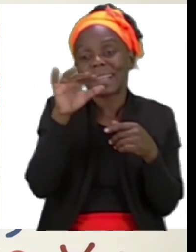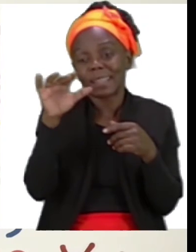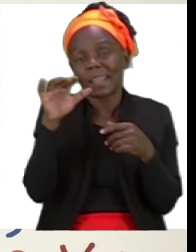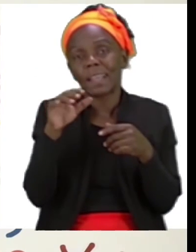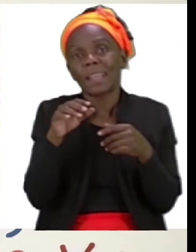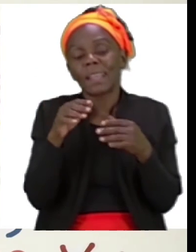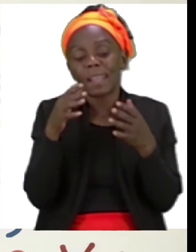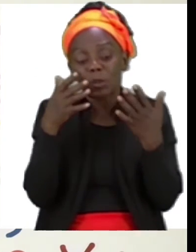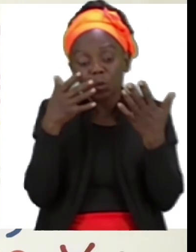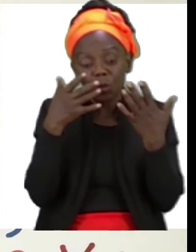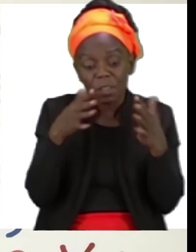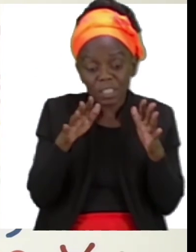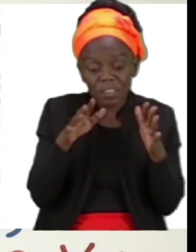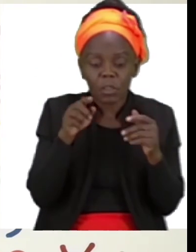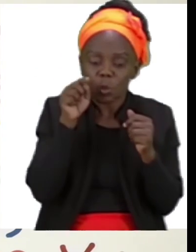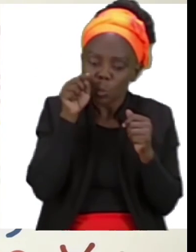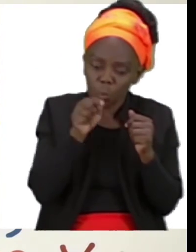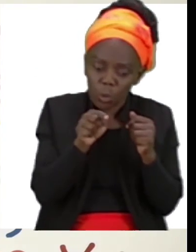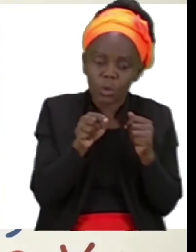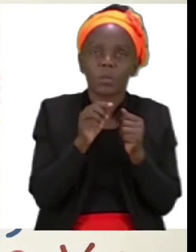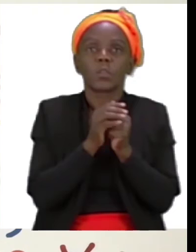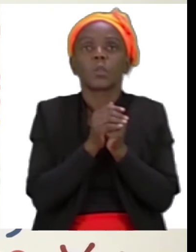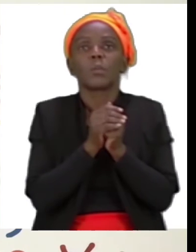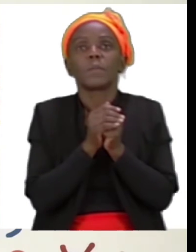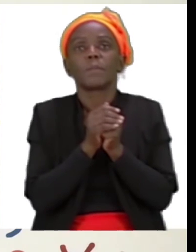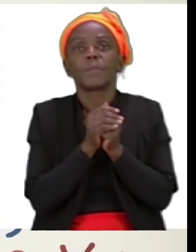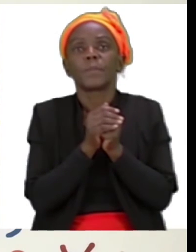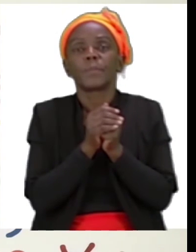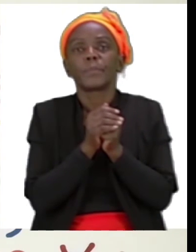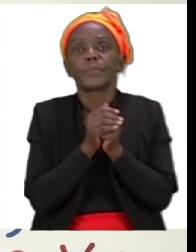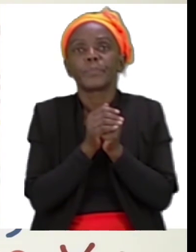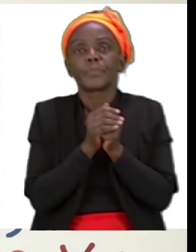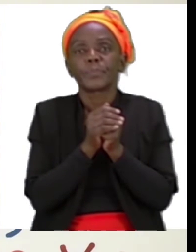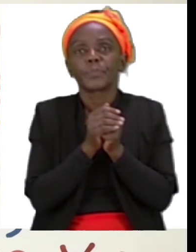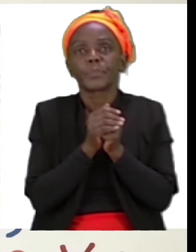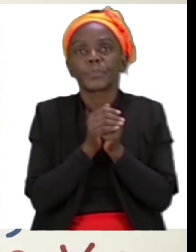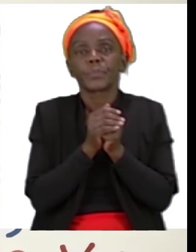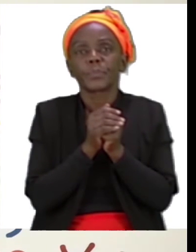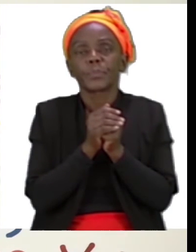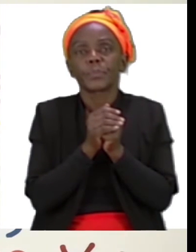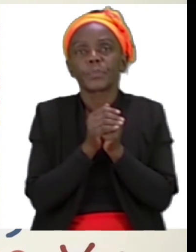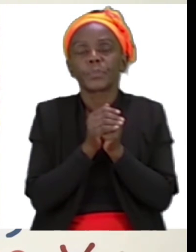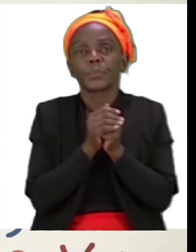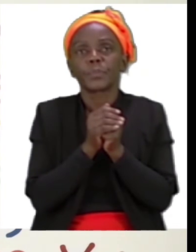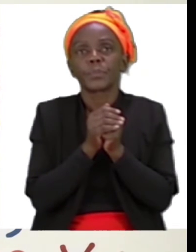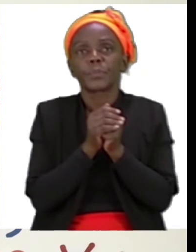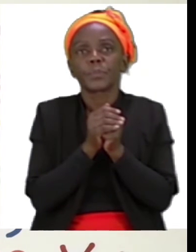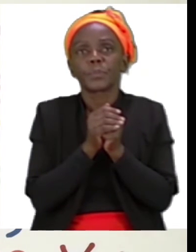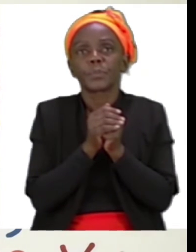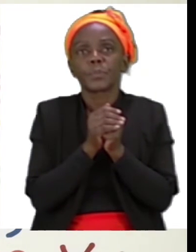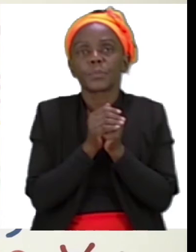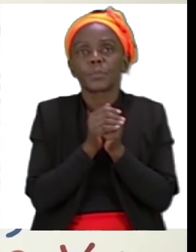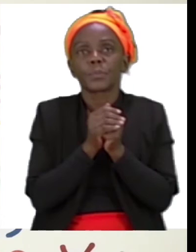and then from there you try to build it by reading the blocks with the word that you've already put. And look